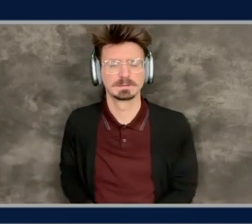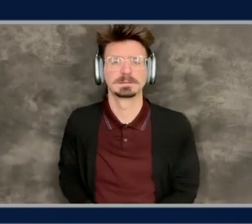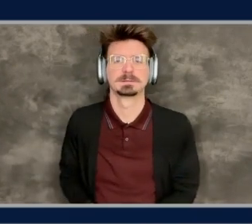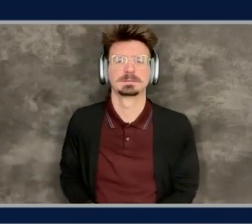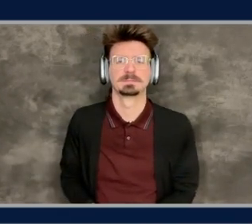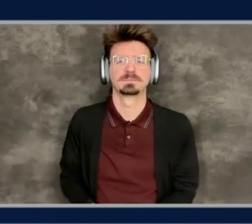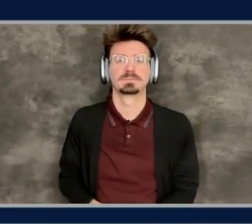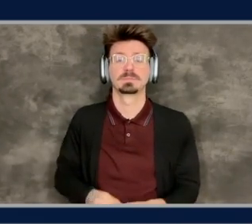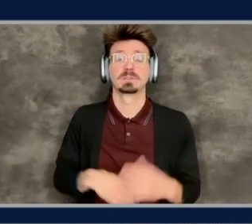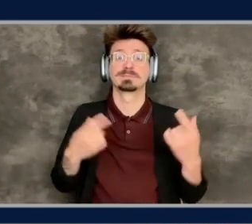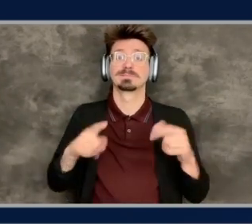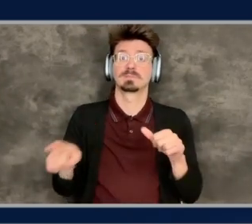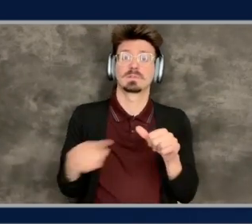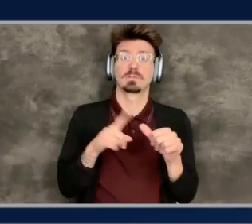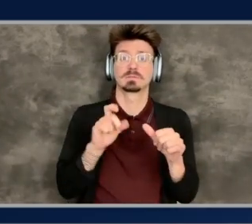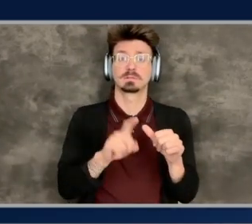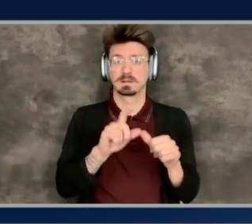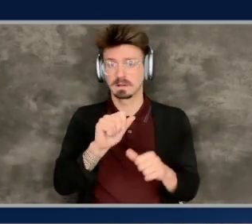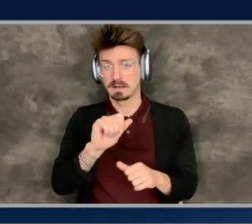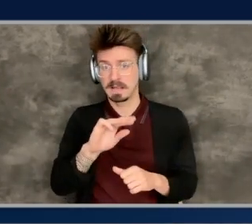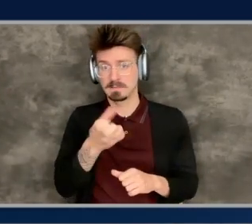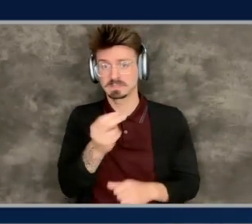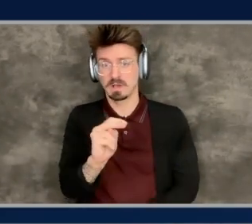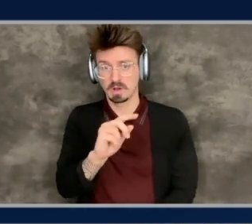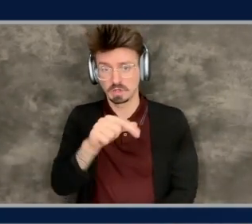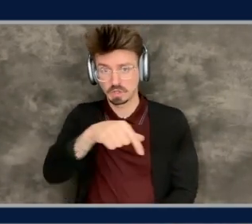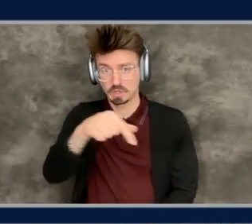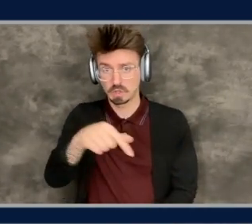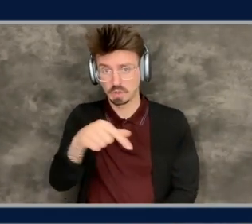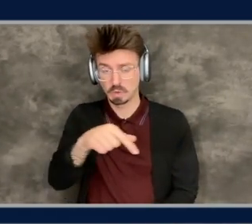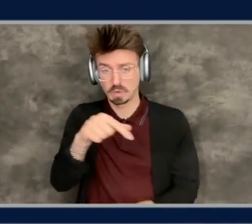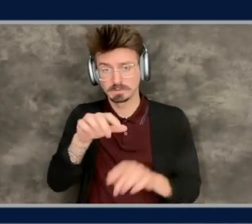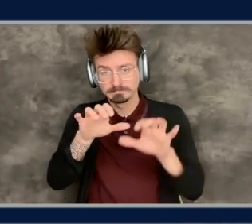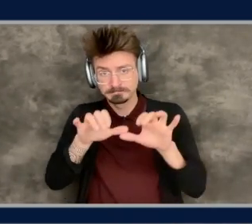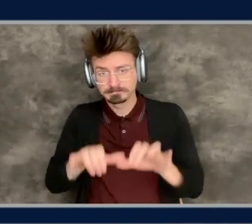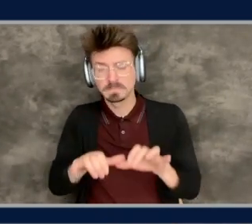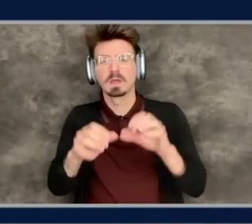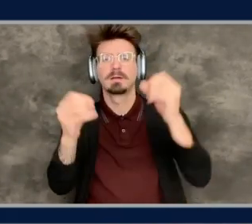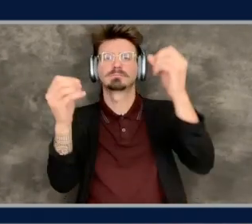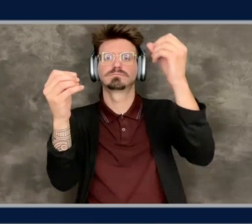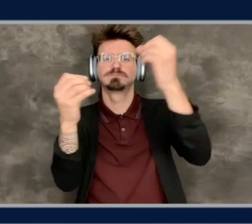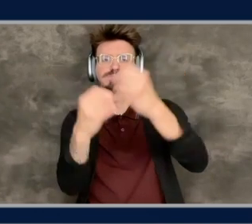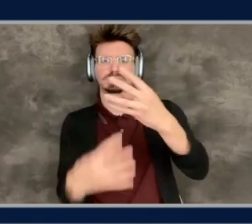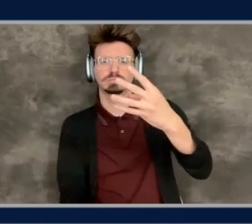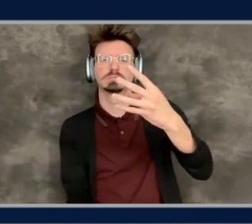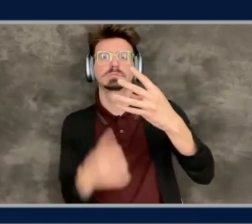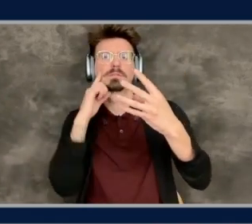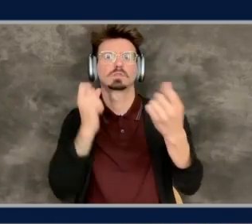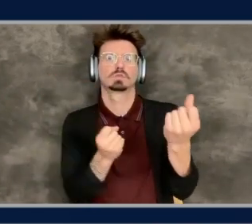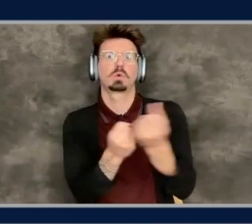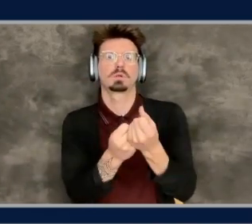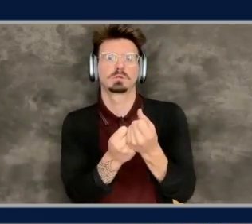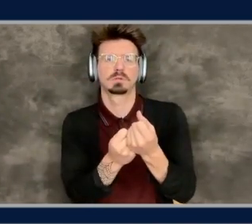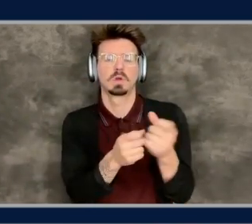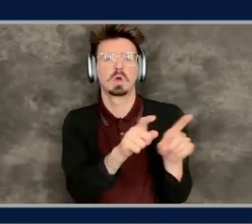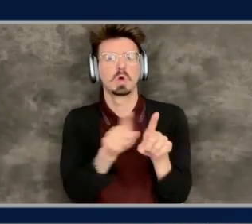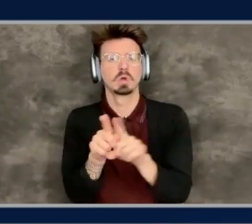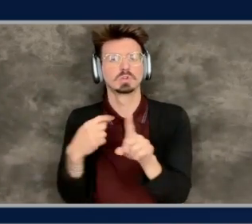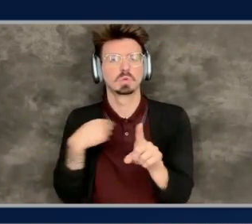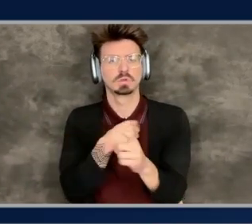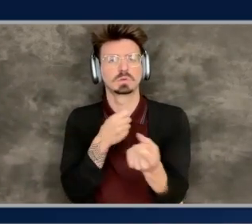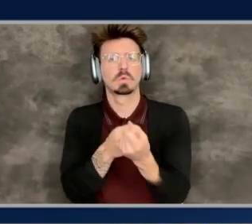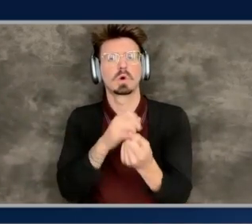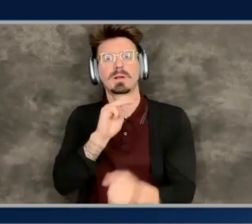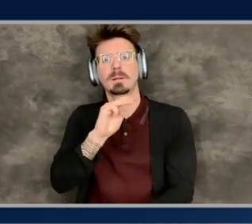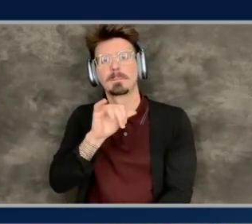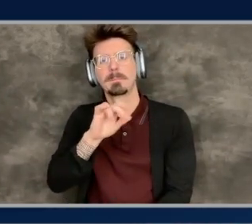Amazon Q to create a chat for you, it gives you a list of use cases that we support, right? Mm-hmm. Like we support .NET modernization, but we also support VMware and mainframe as well. Mm. But